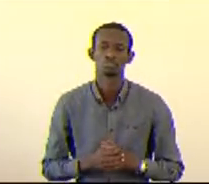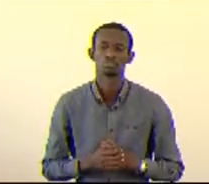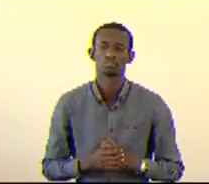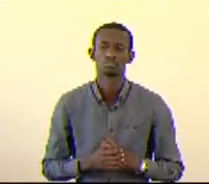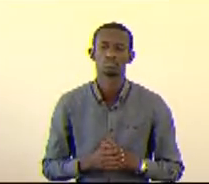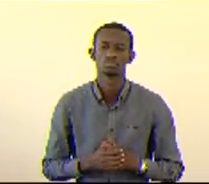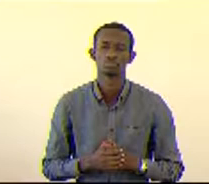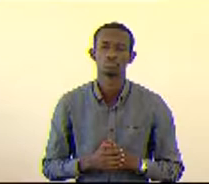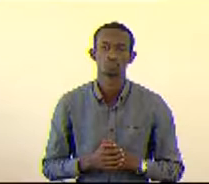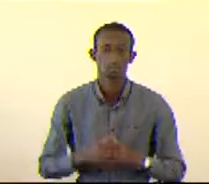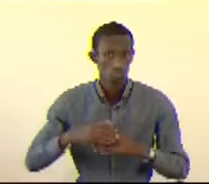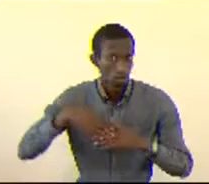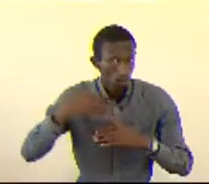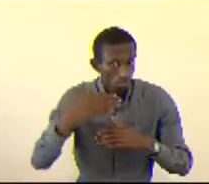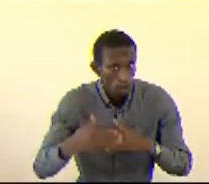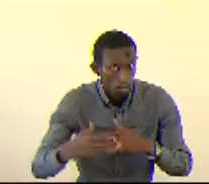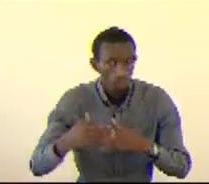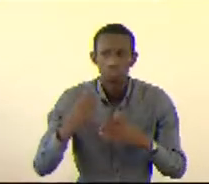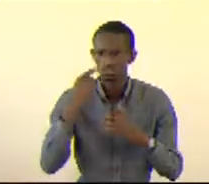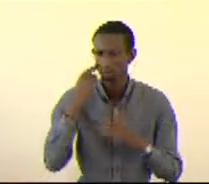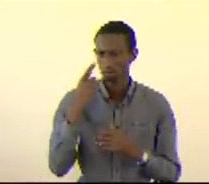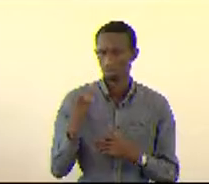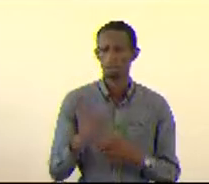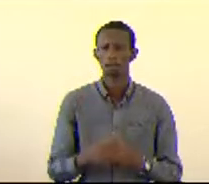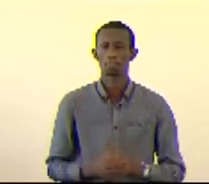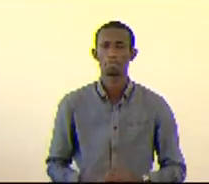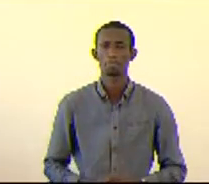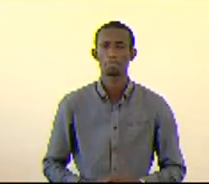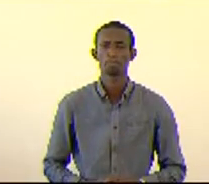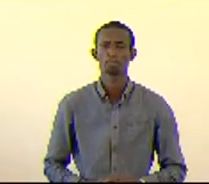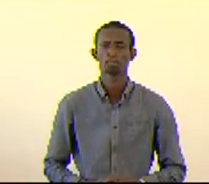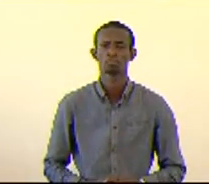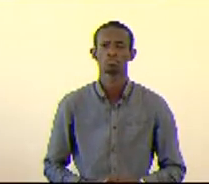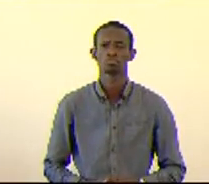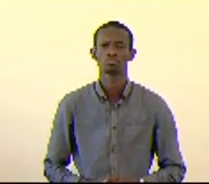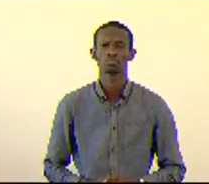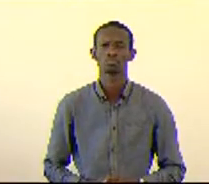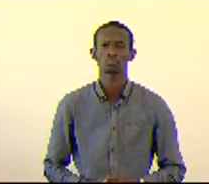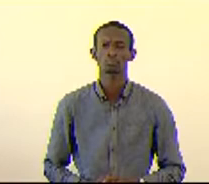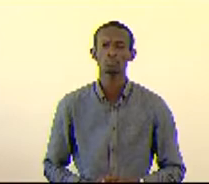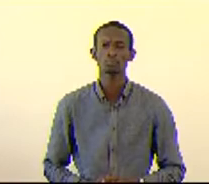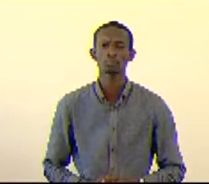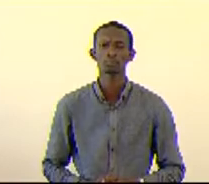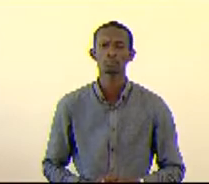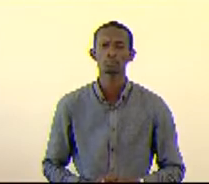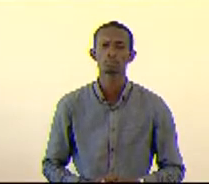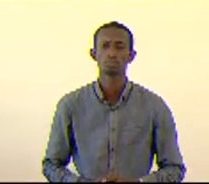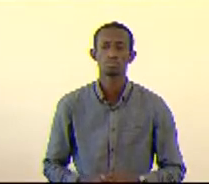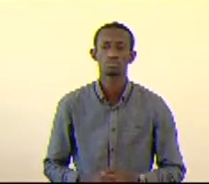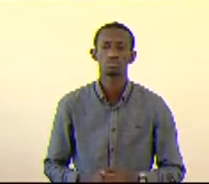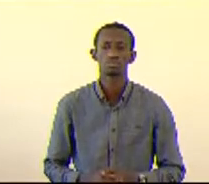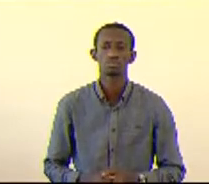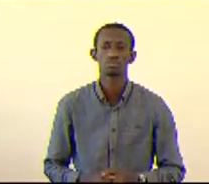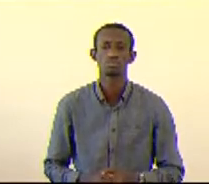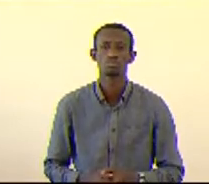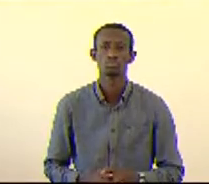the next item we want to look at, the next concept, is that many times people